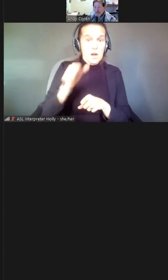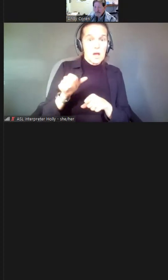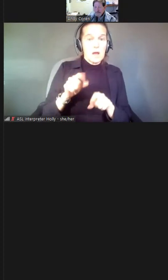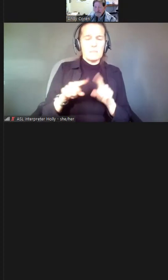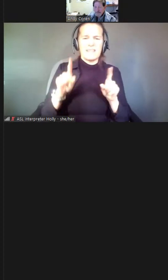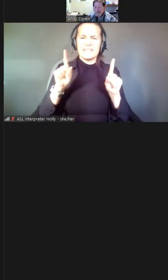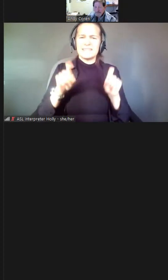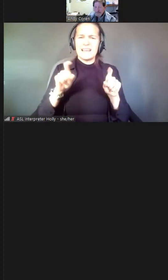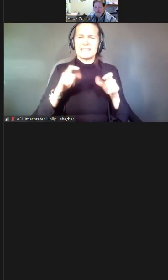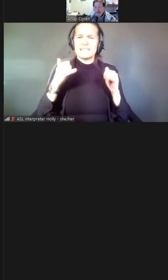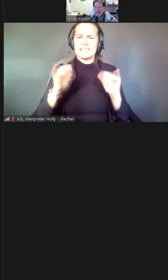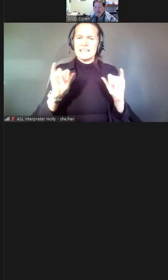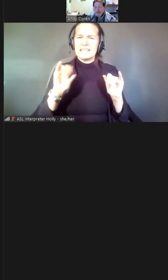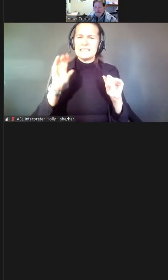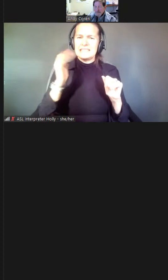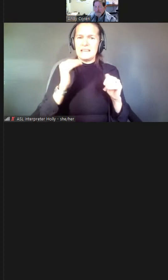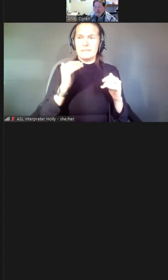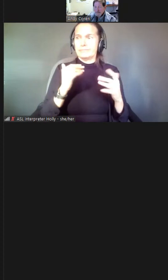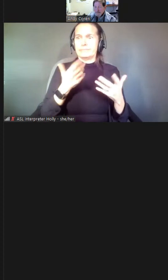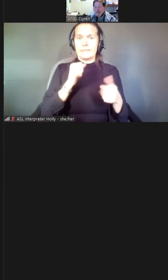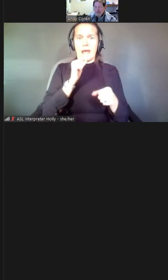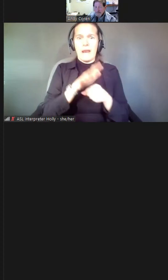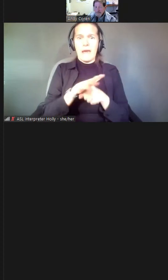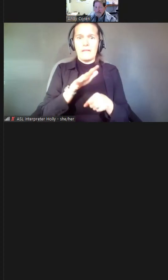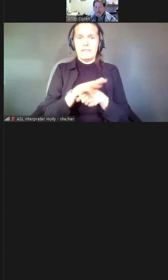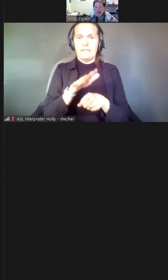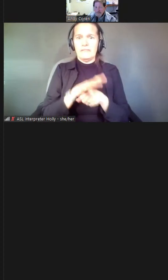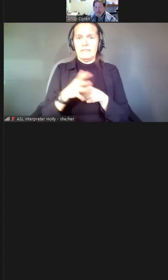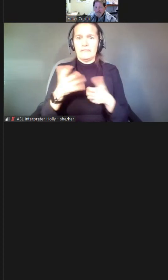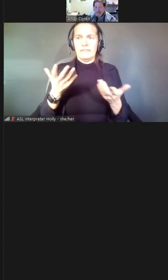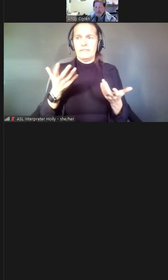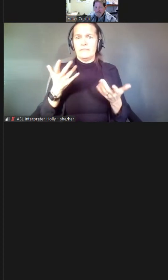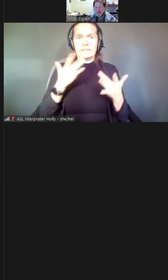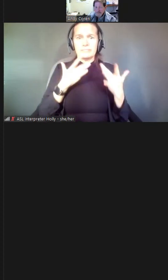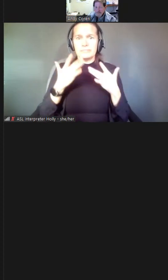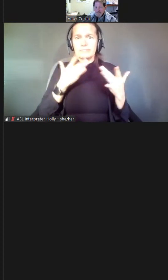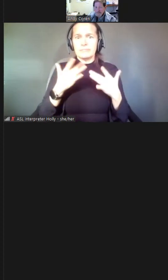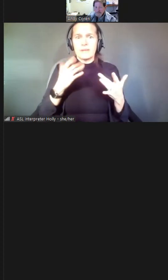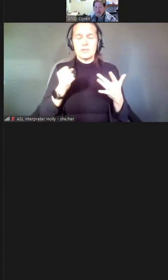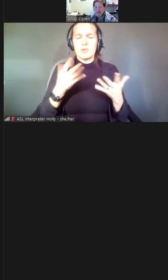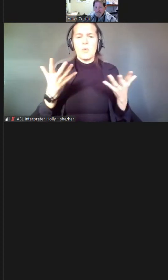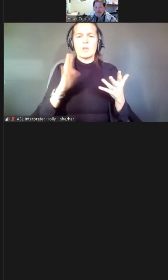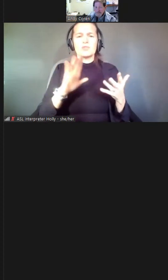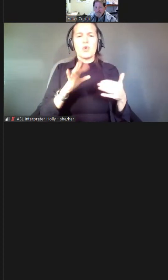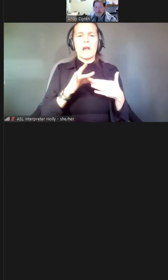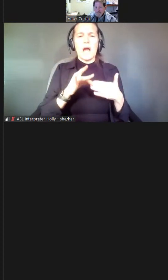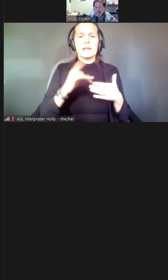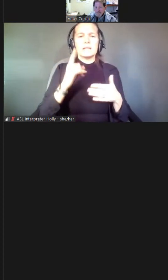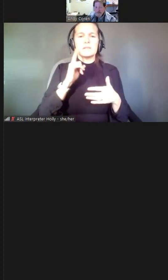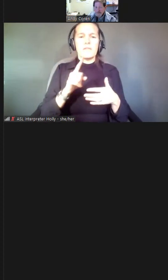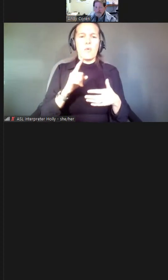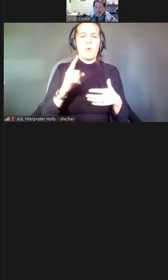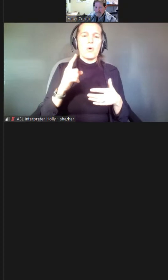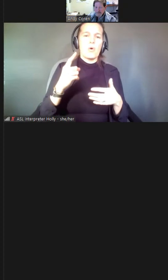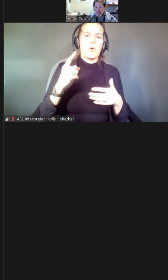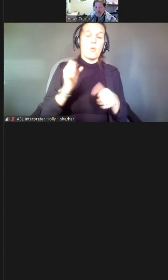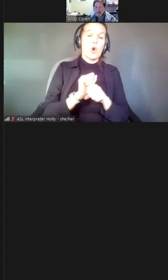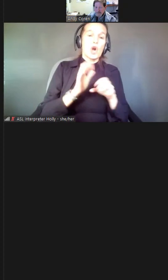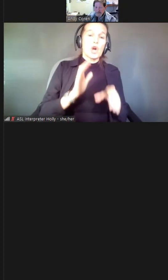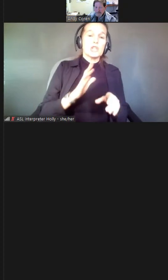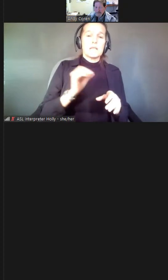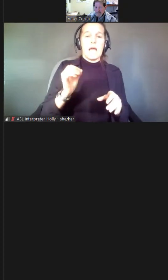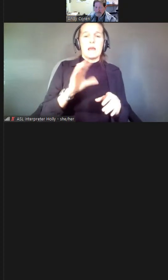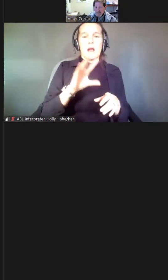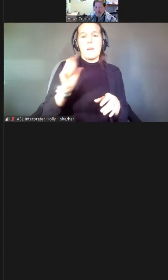in fairly short supply. So what guidance would you give to employees and businesses if an